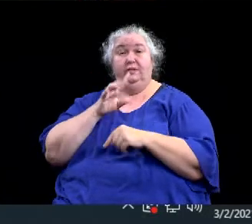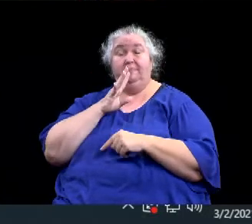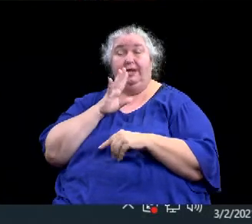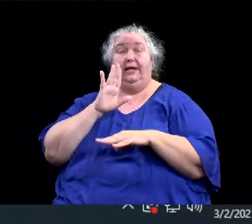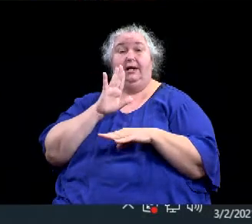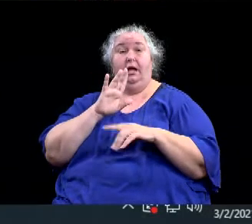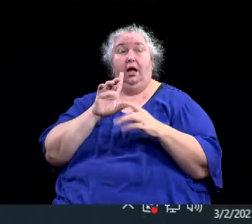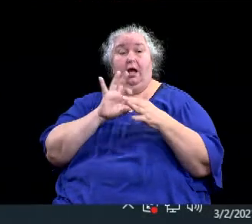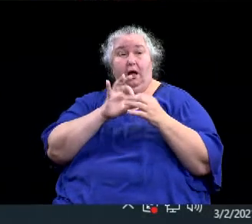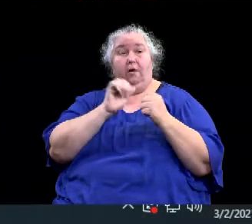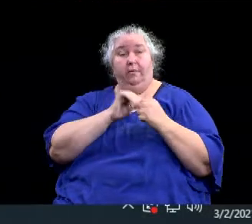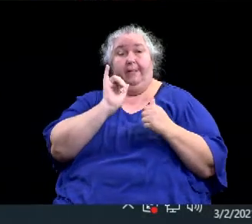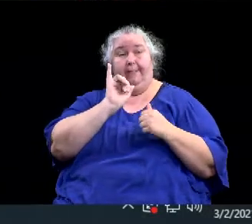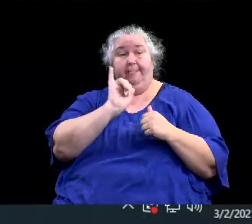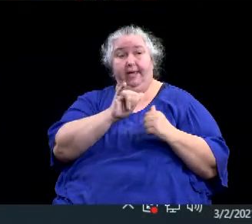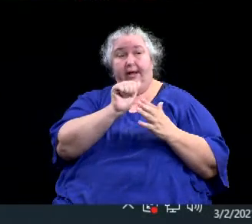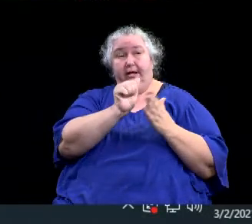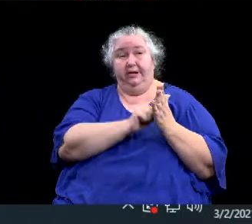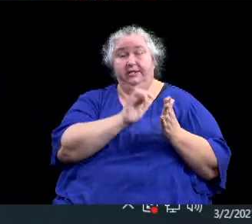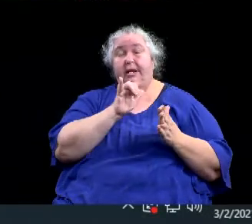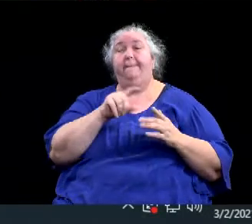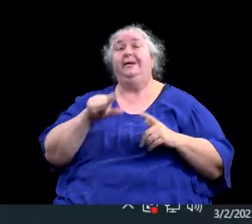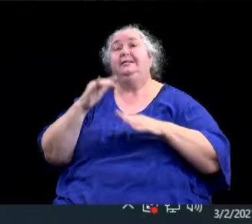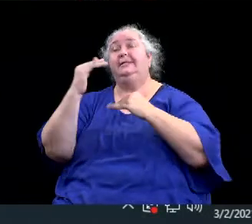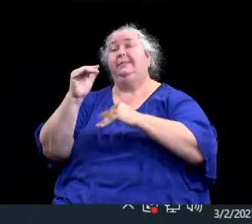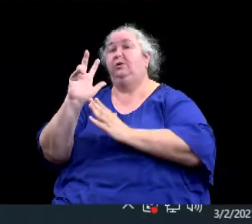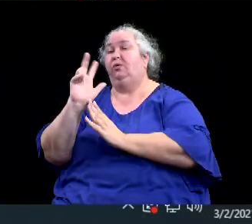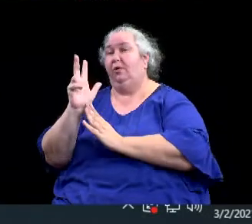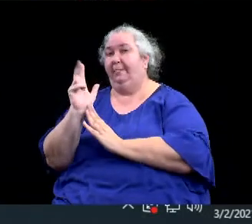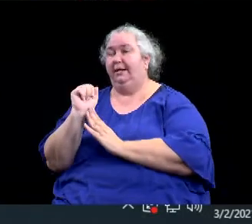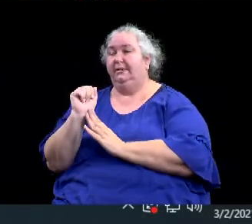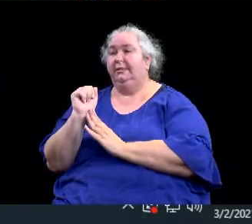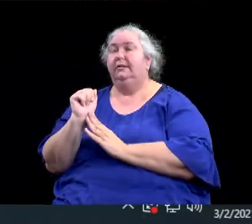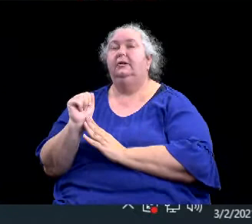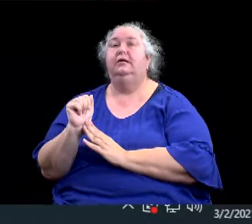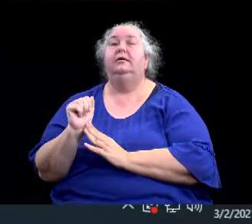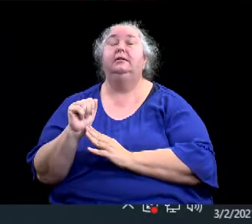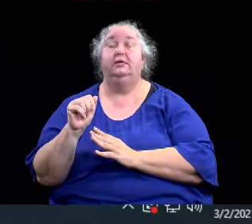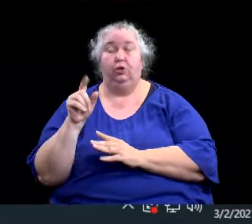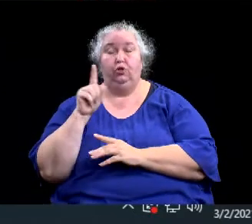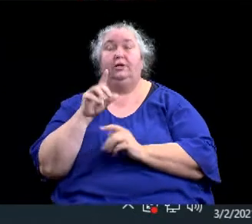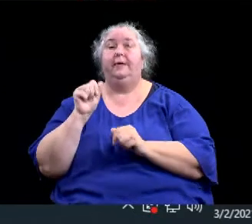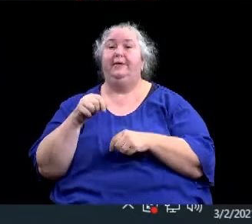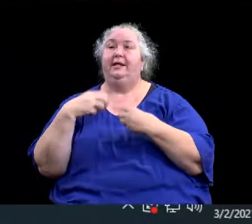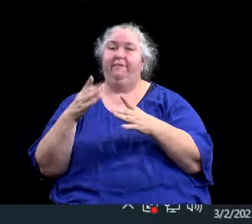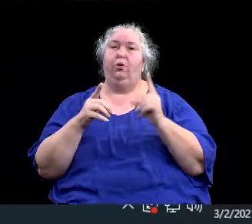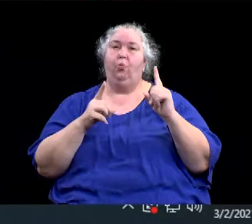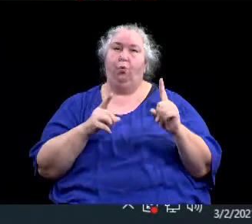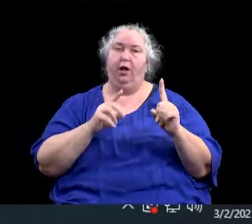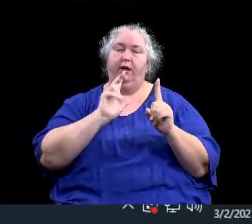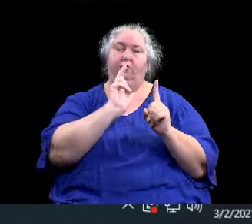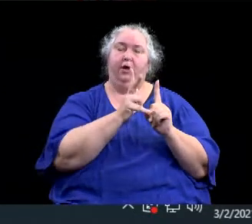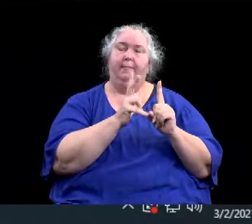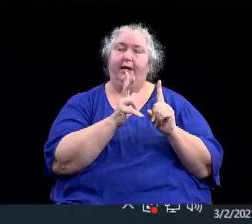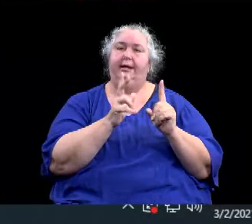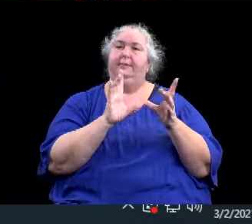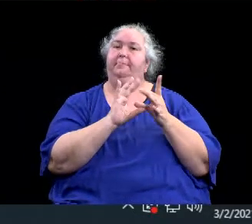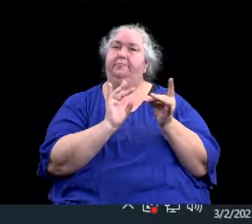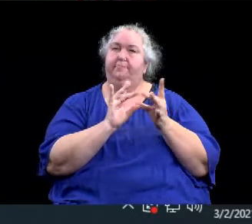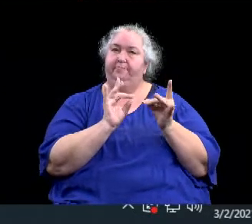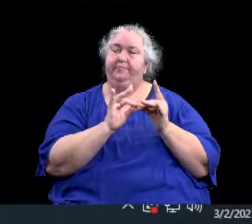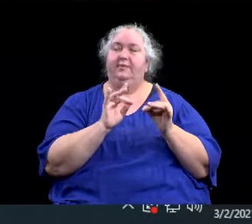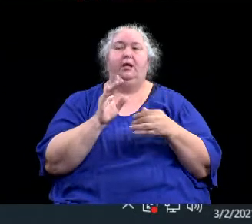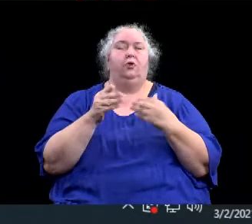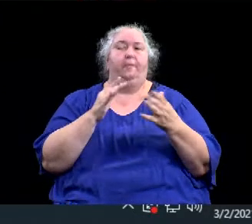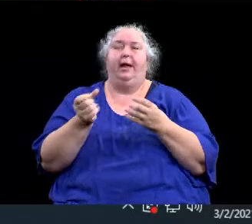On items other than public hearings, speakers will be allotted 1 3-minute presentation regardless of the number of agenda items the speaker wishes to address. When called to speak,